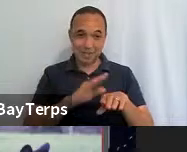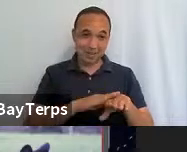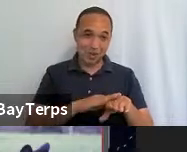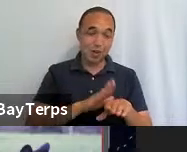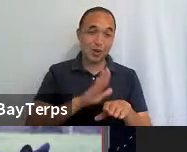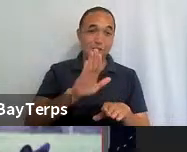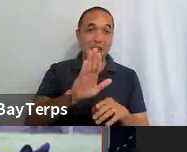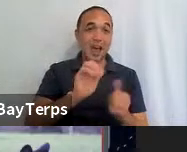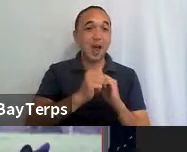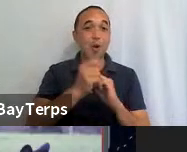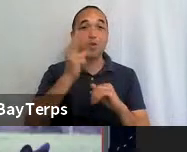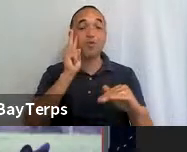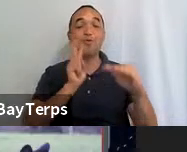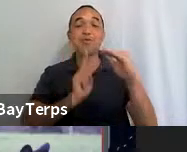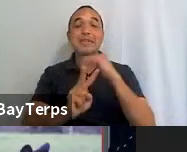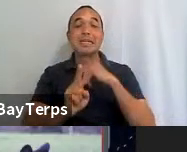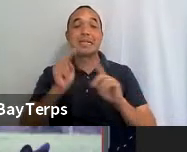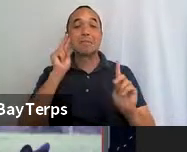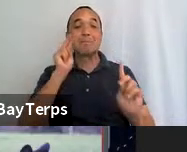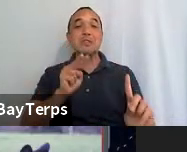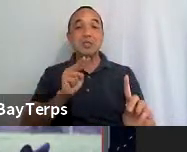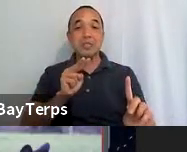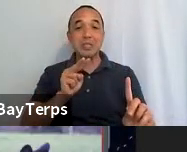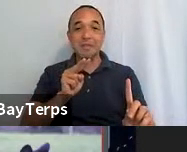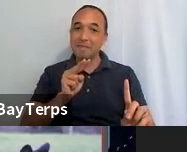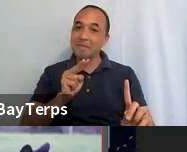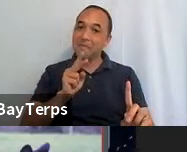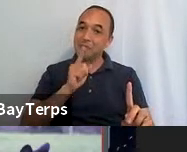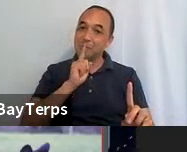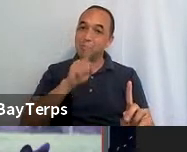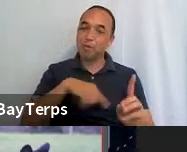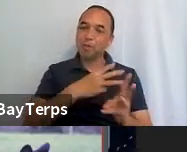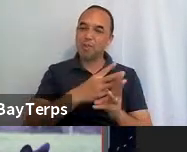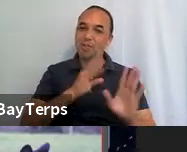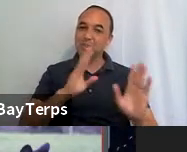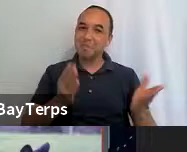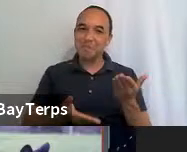that's probably very difficult if you have a degree of color blindness.